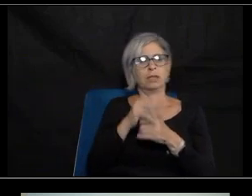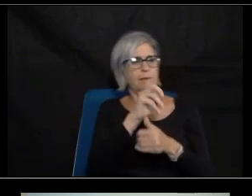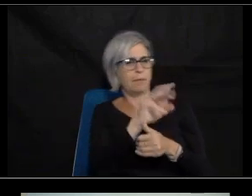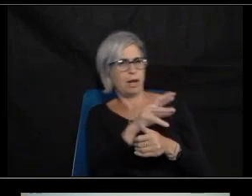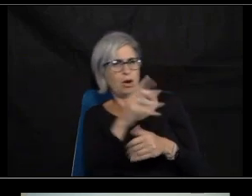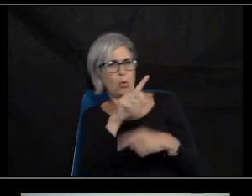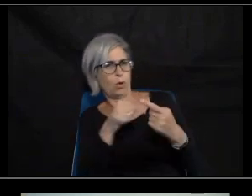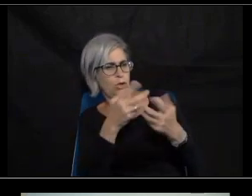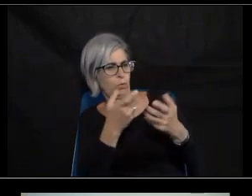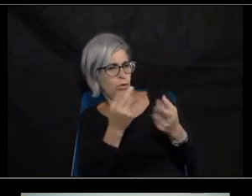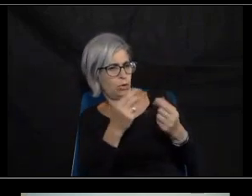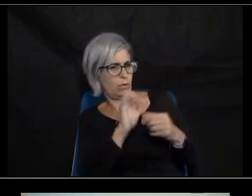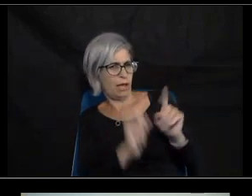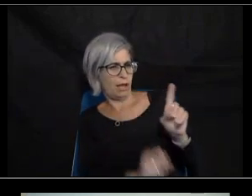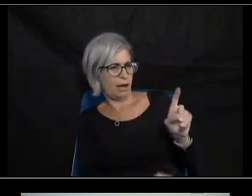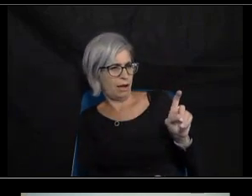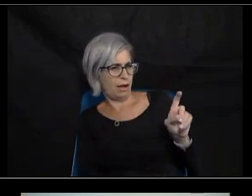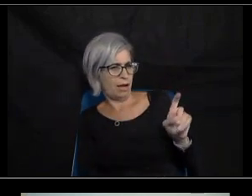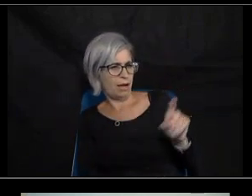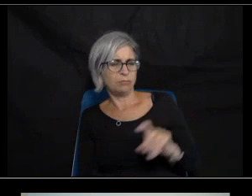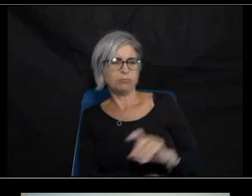to do that?